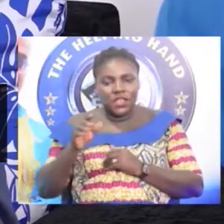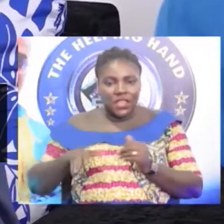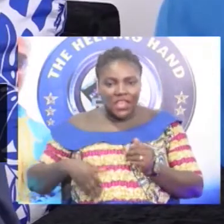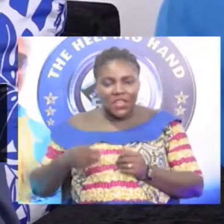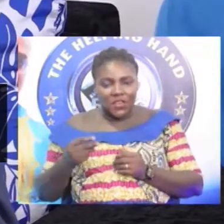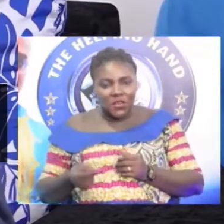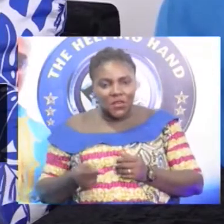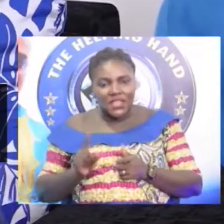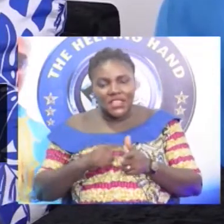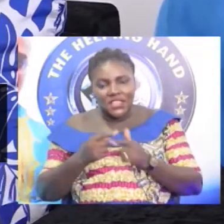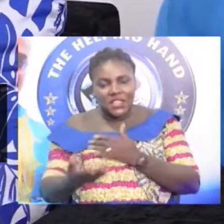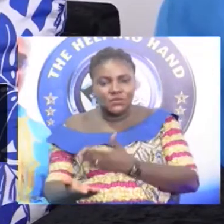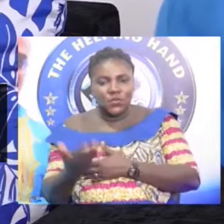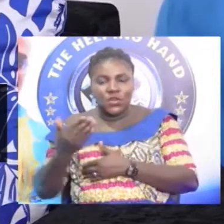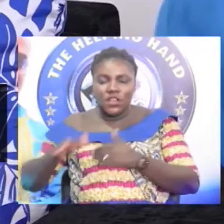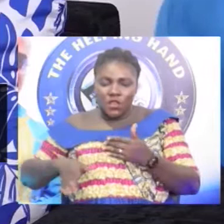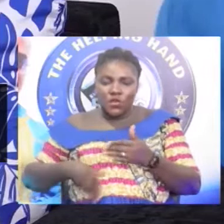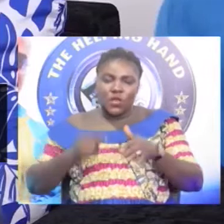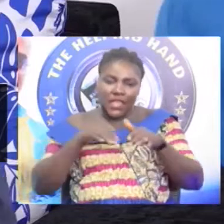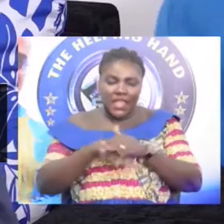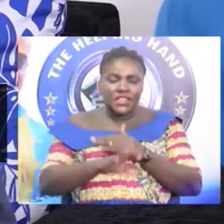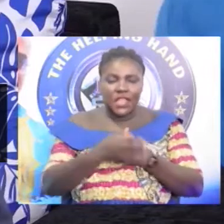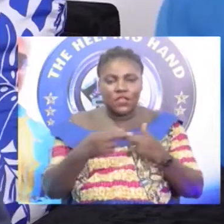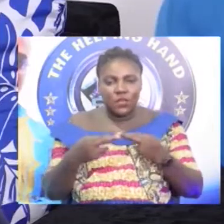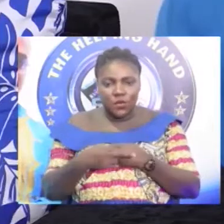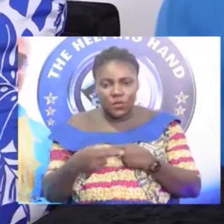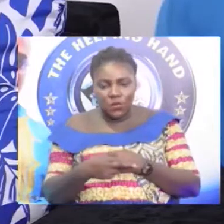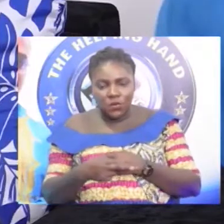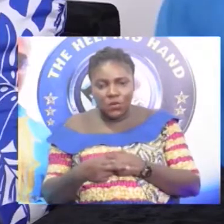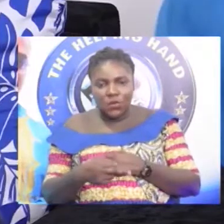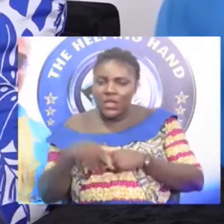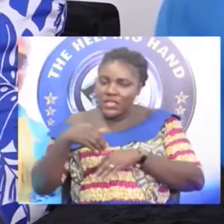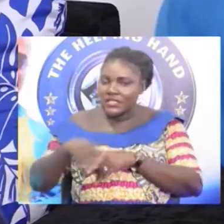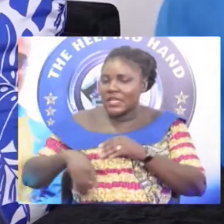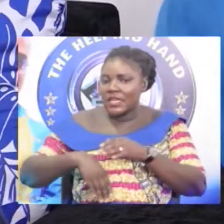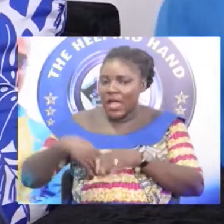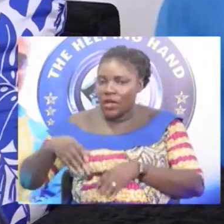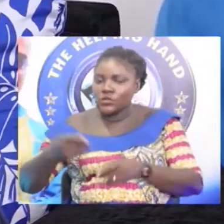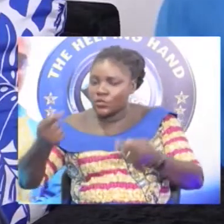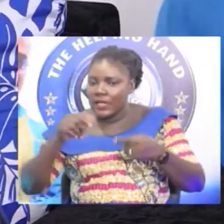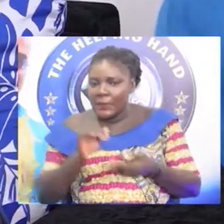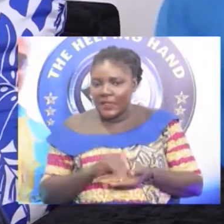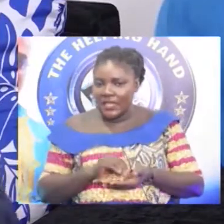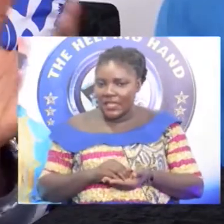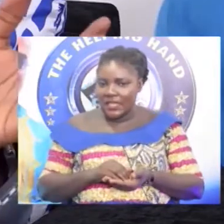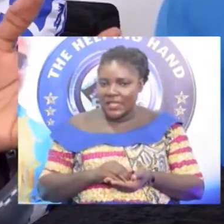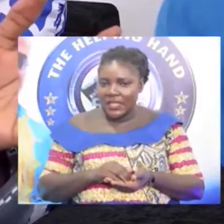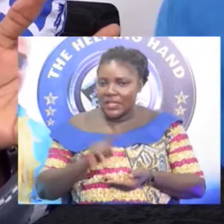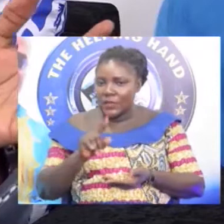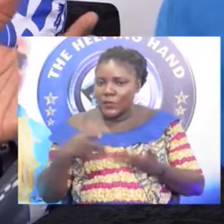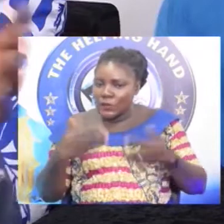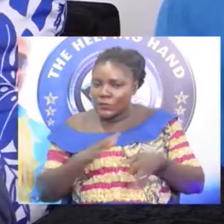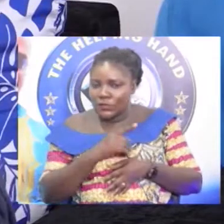not leave. Even when it is thrown out, it would want to come back. Then you lose your sight.